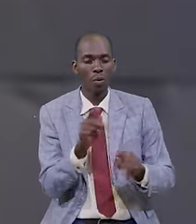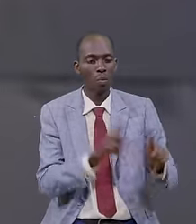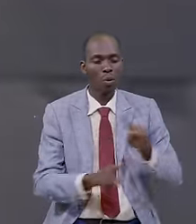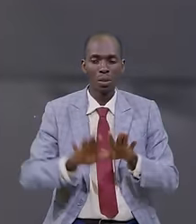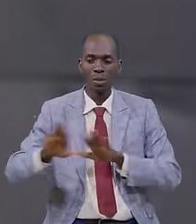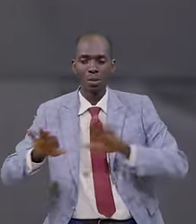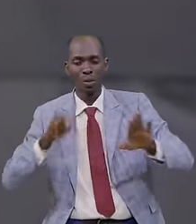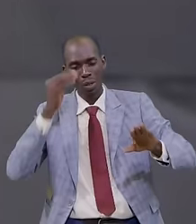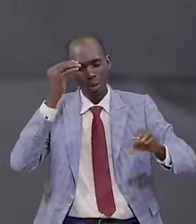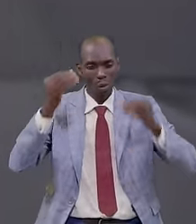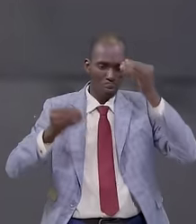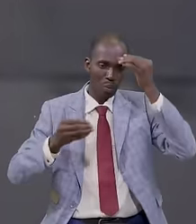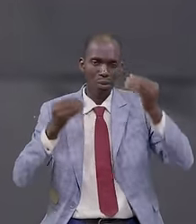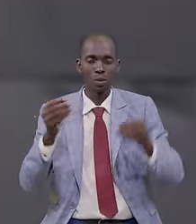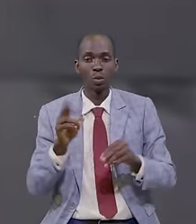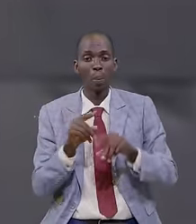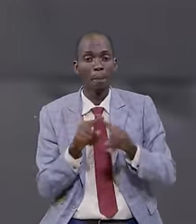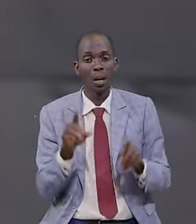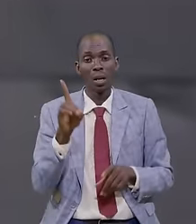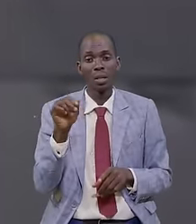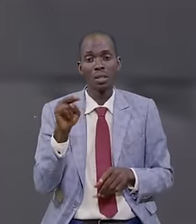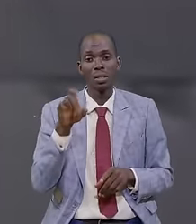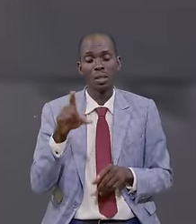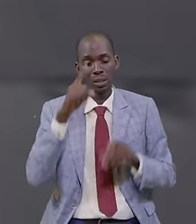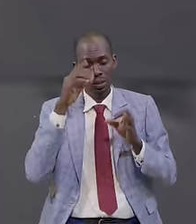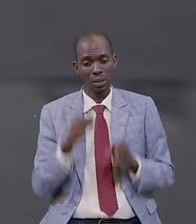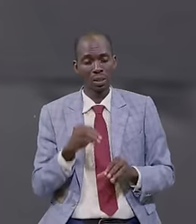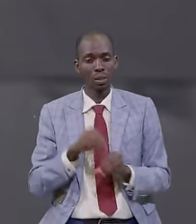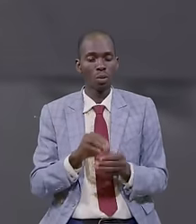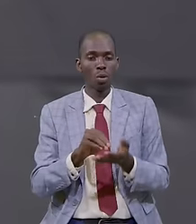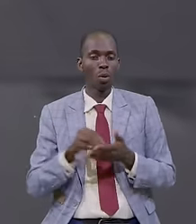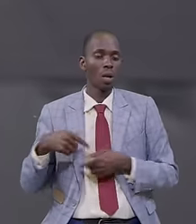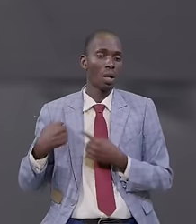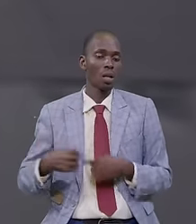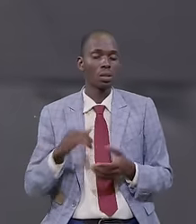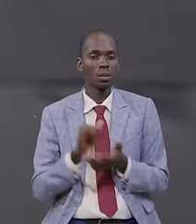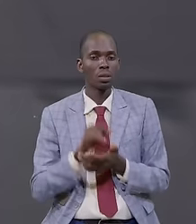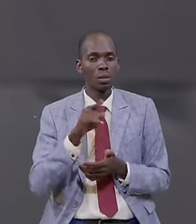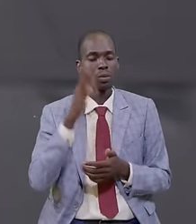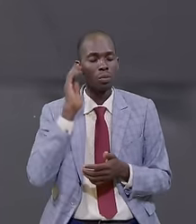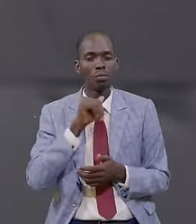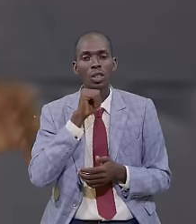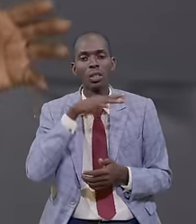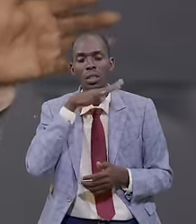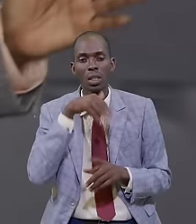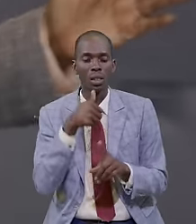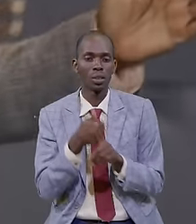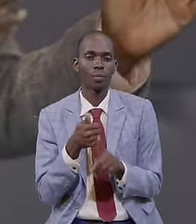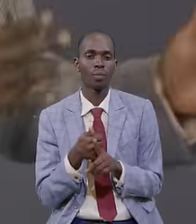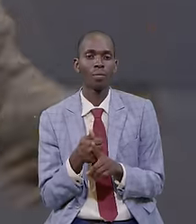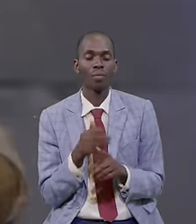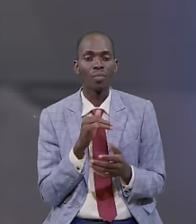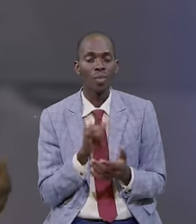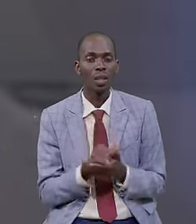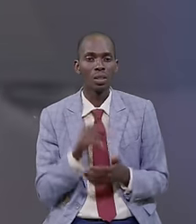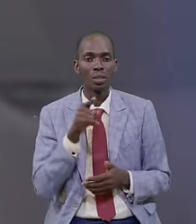Daniel purpose in his heart that he would not defile himself. That he would